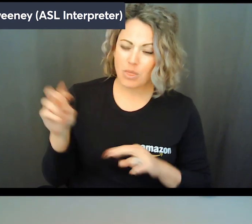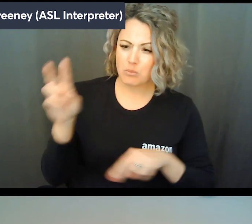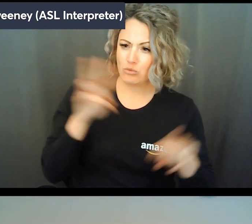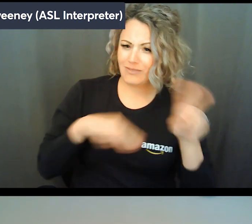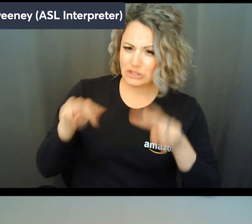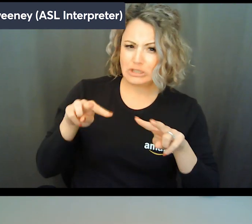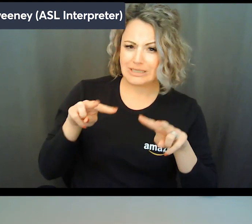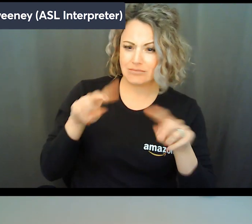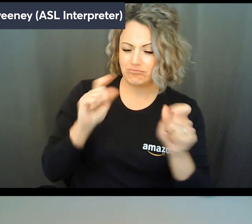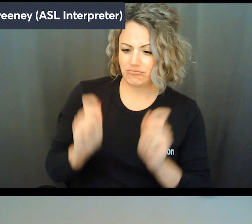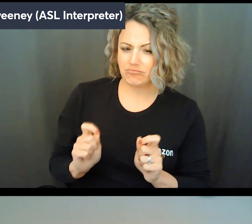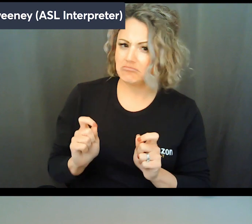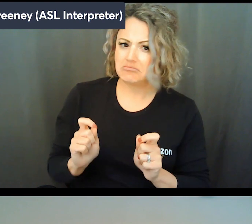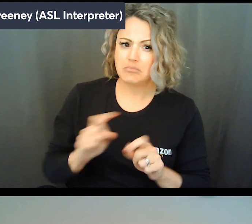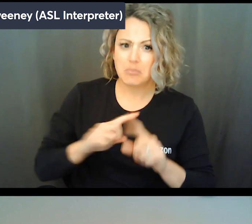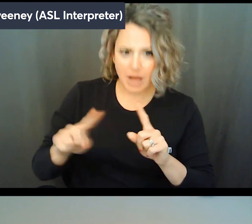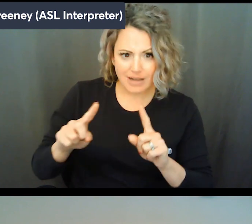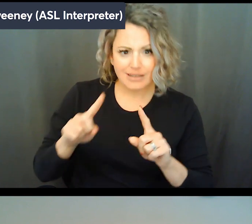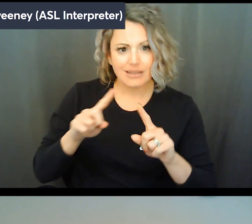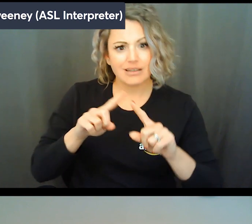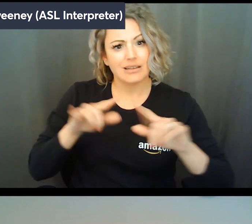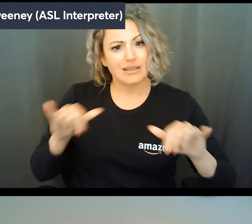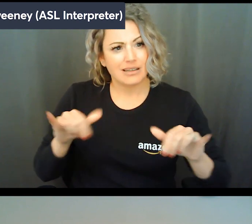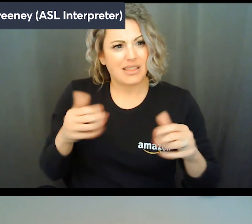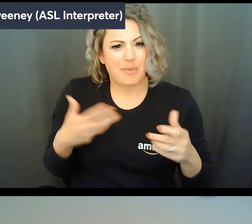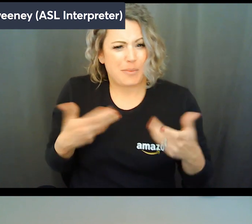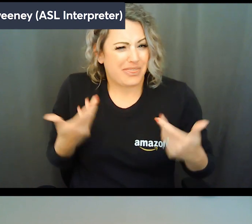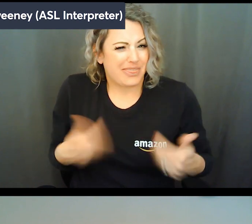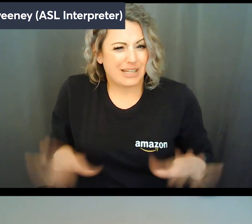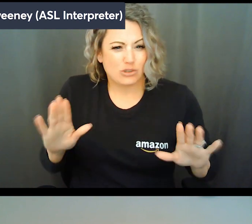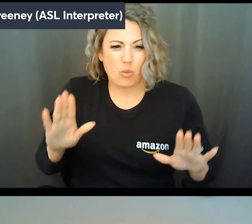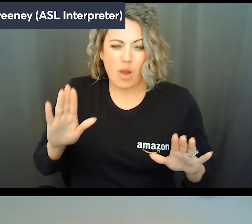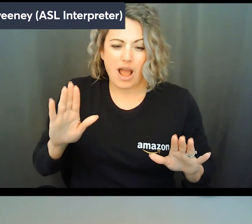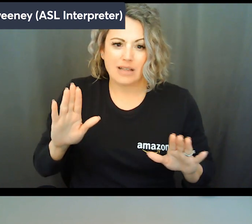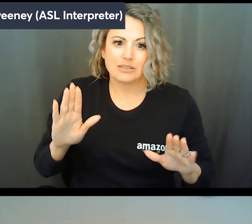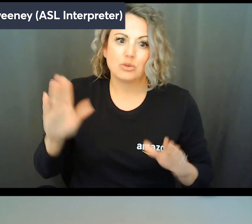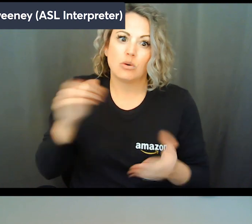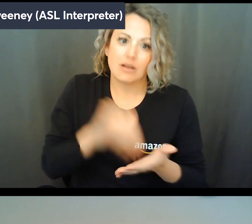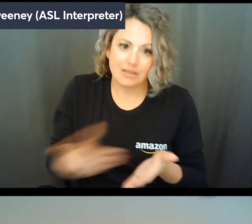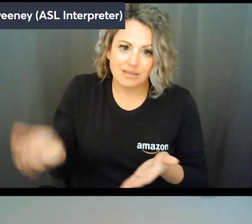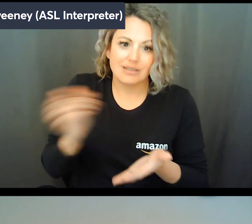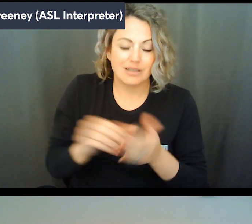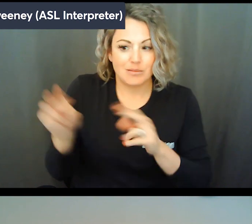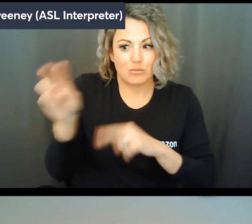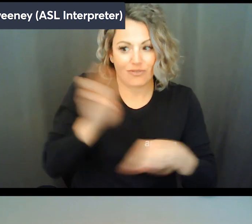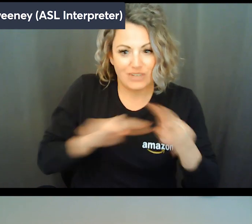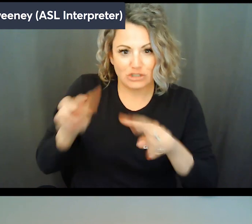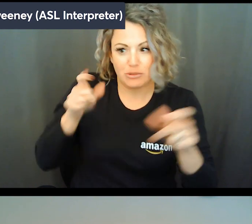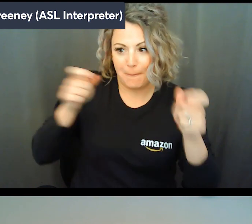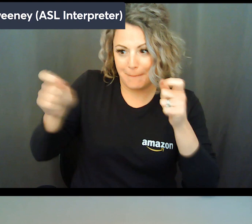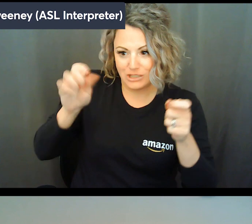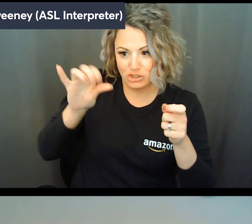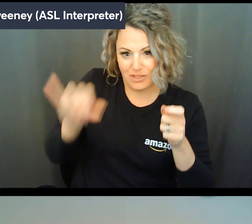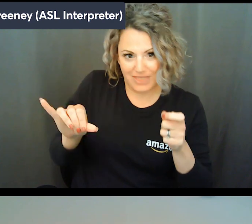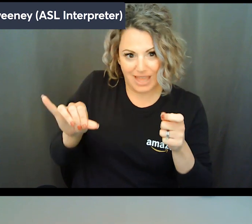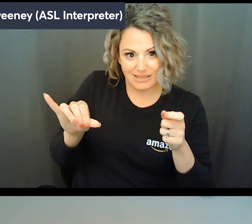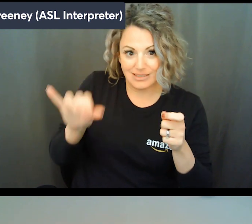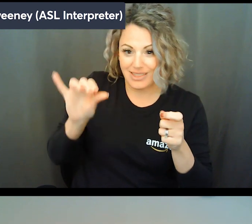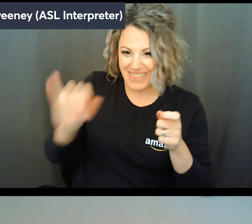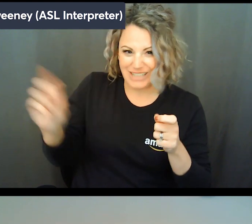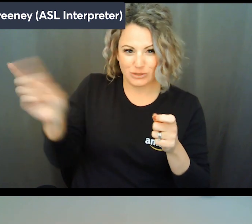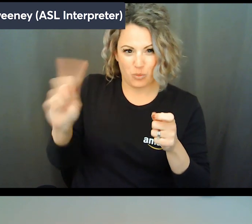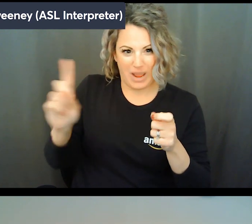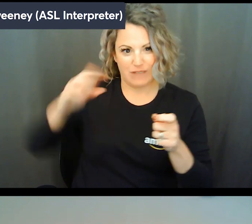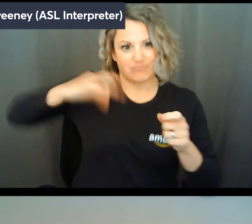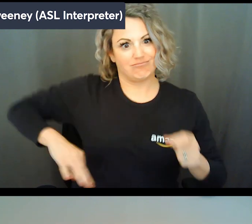It's I'm guessing there's a certain segment of customers just don't want to be bothered with provisioning and managing infrastructure, right? That's where the serverless part comes in,